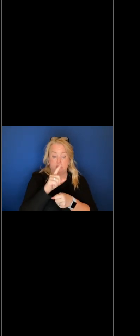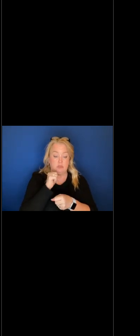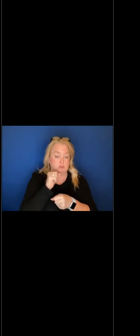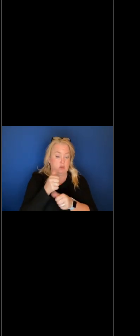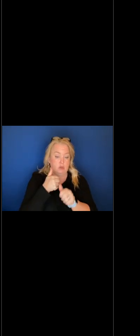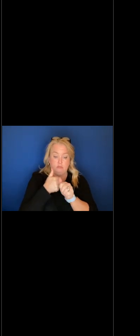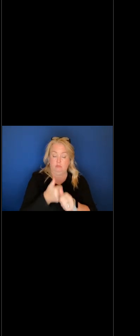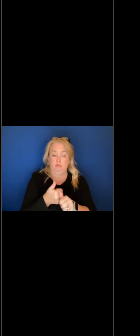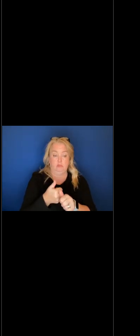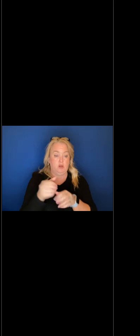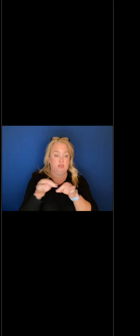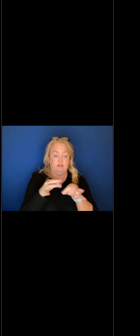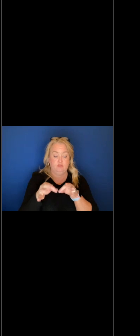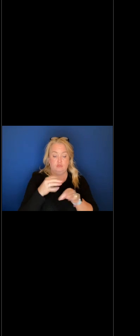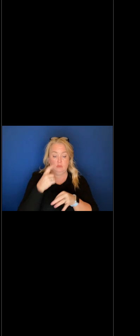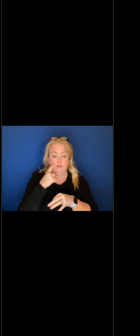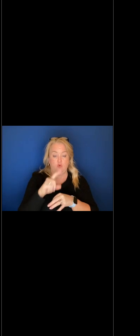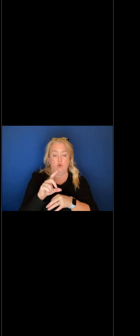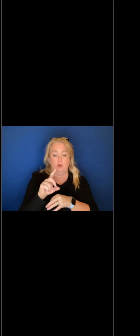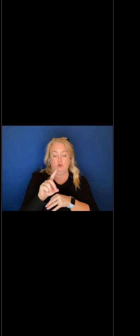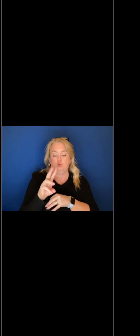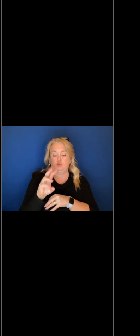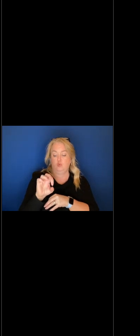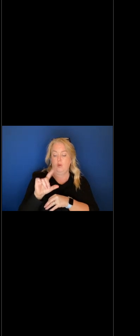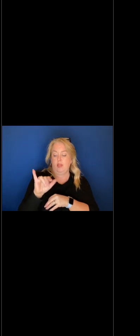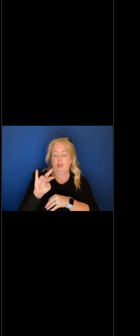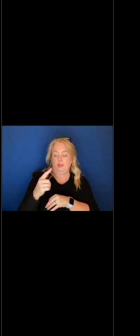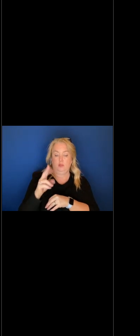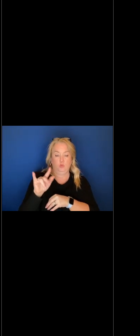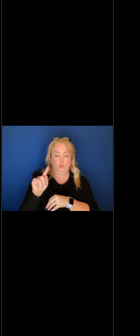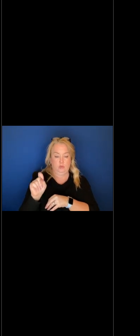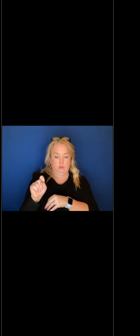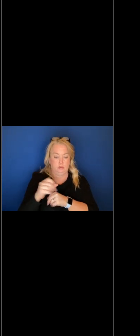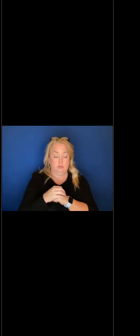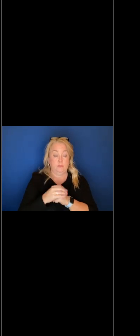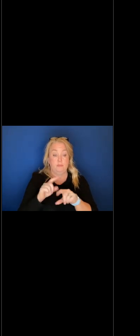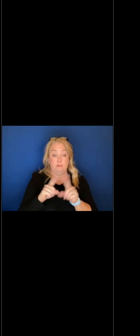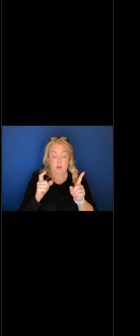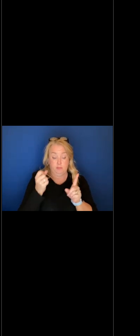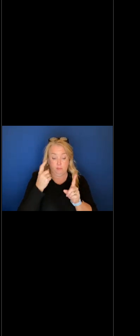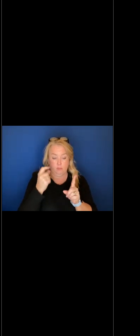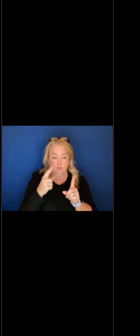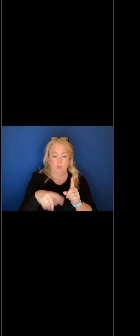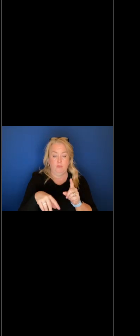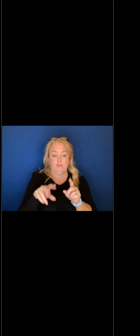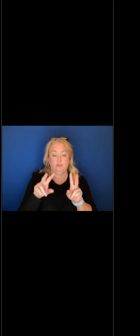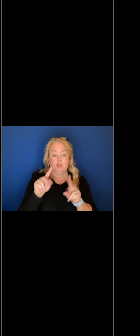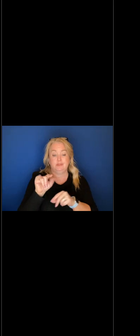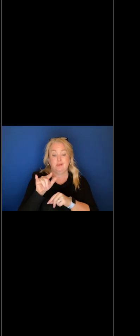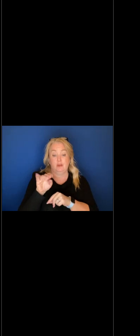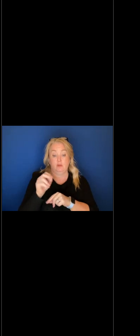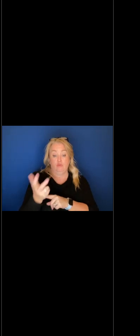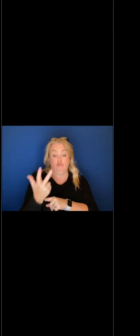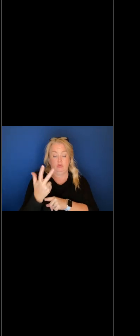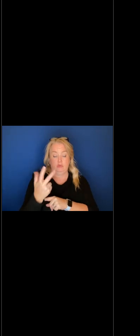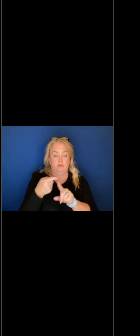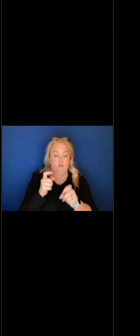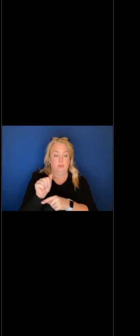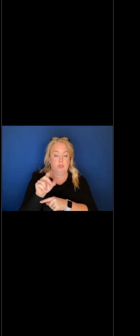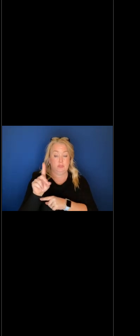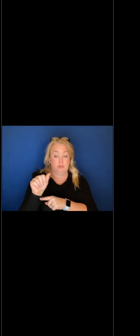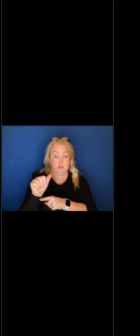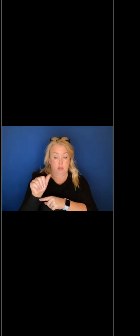definition of a dwelling unit. Note, however, that Title III of the